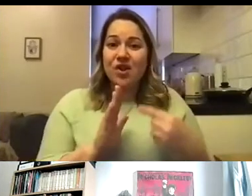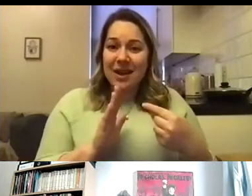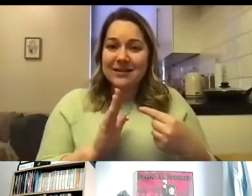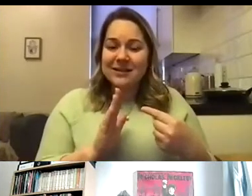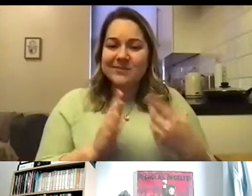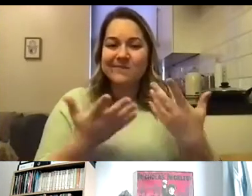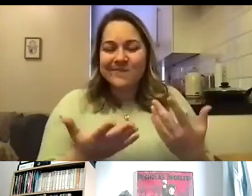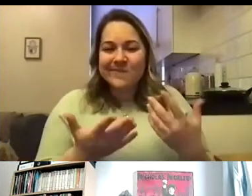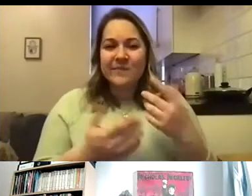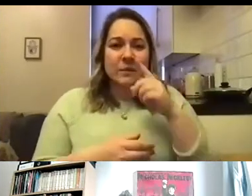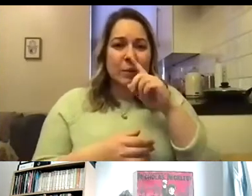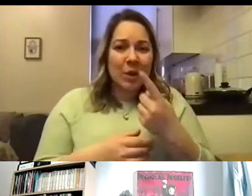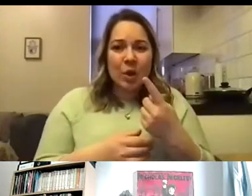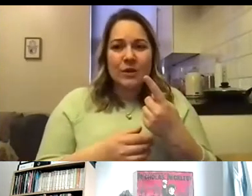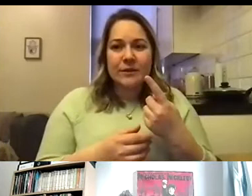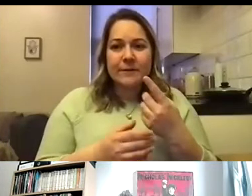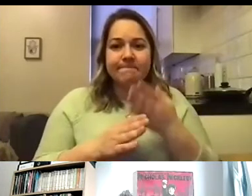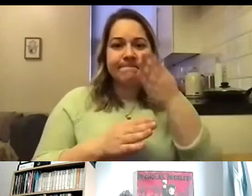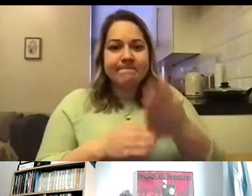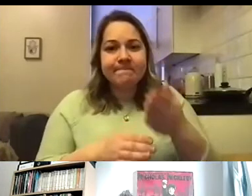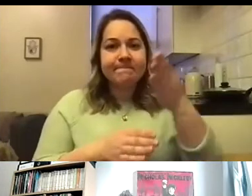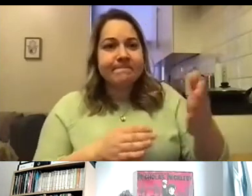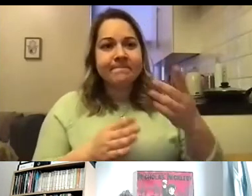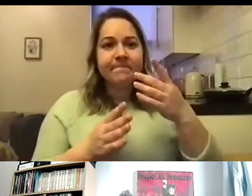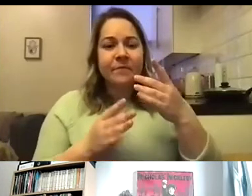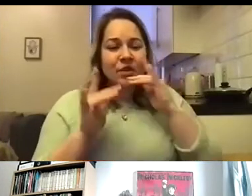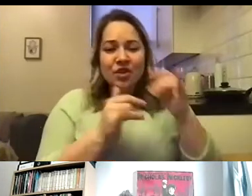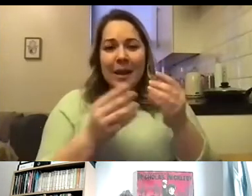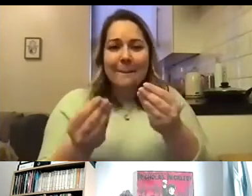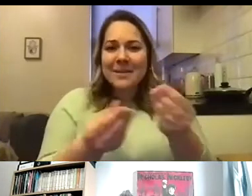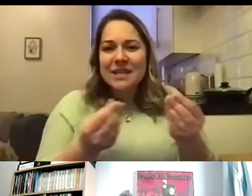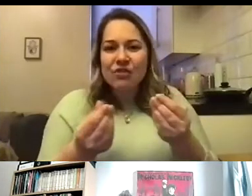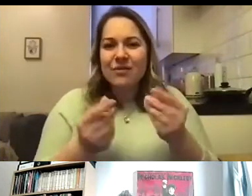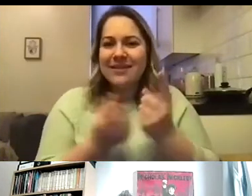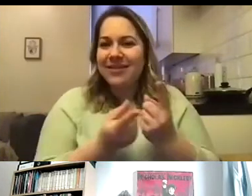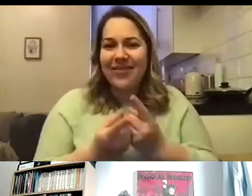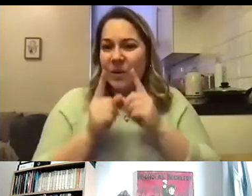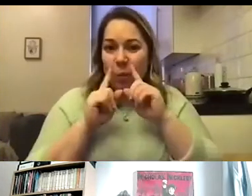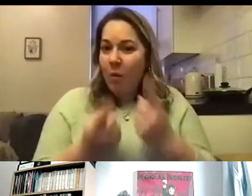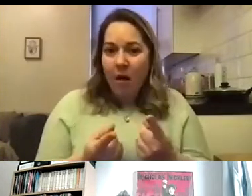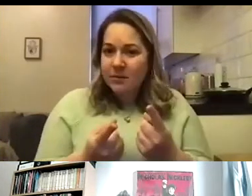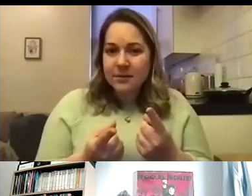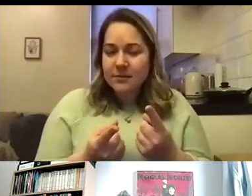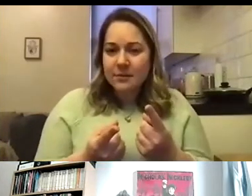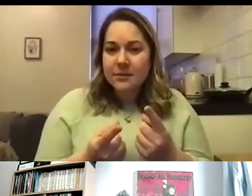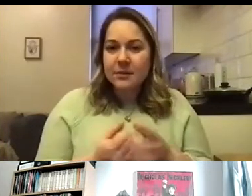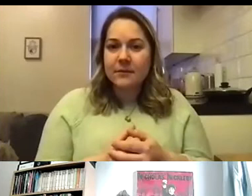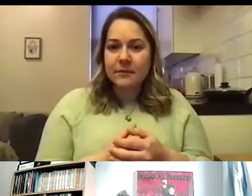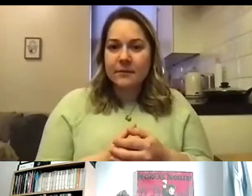lacked the ability to go and see these things, the material, the imagery, in real life as it were,